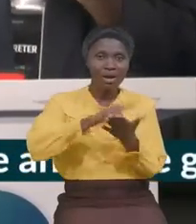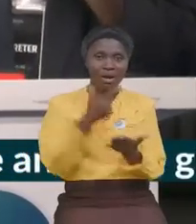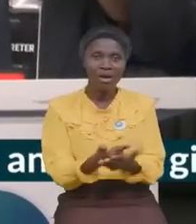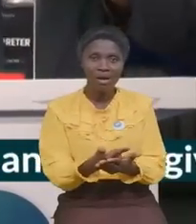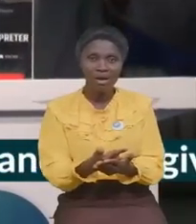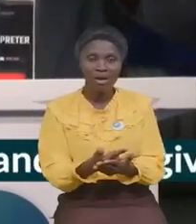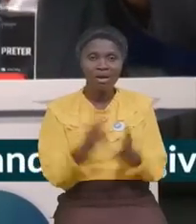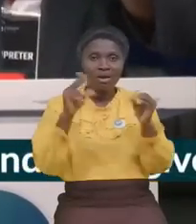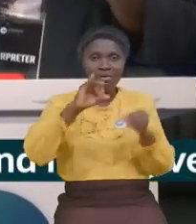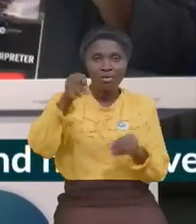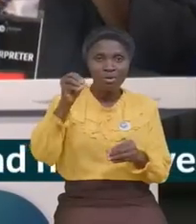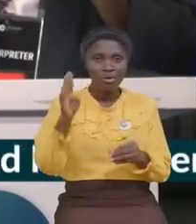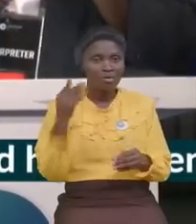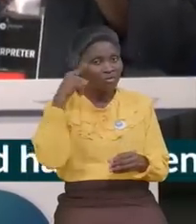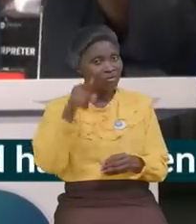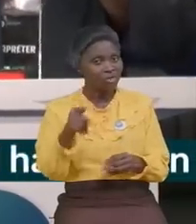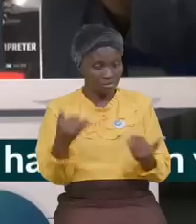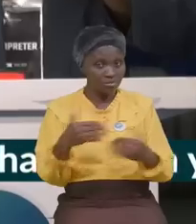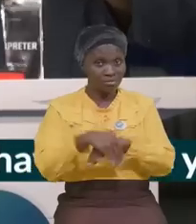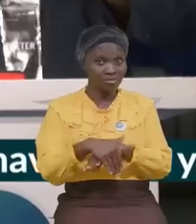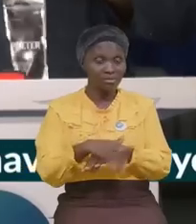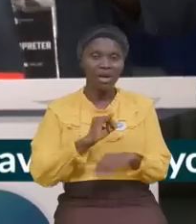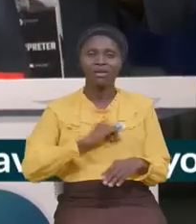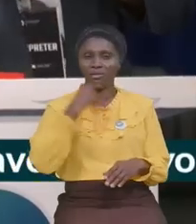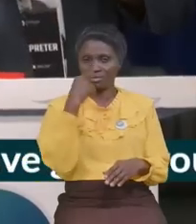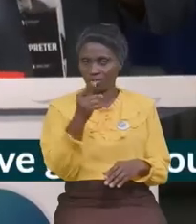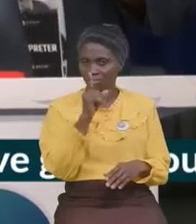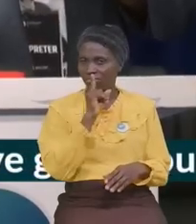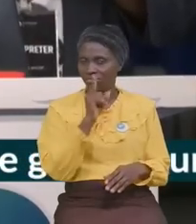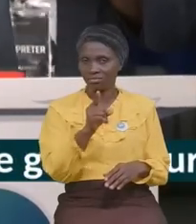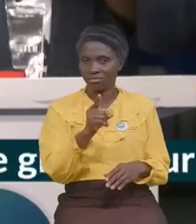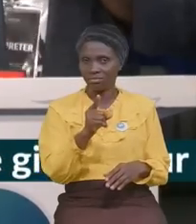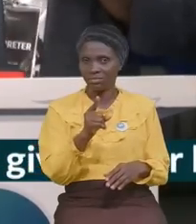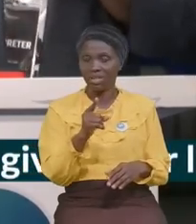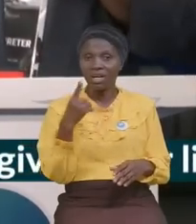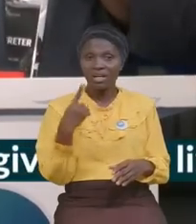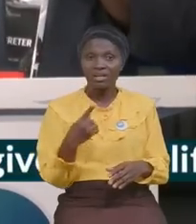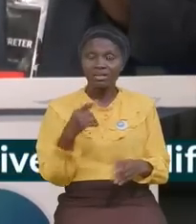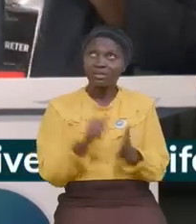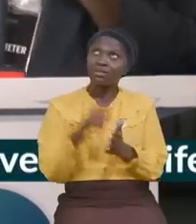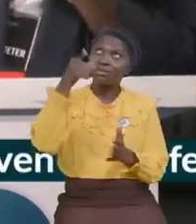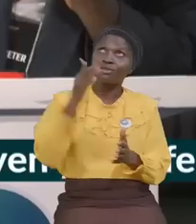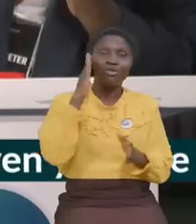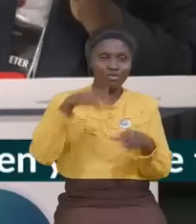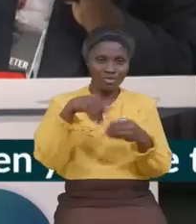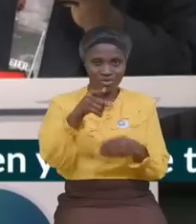you. Tonight, I'm telling you that God is going to give you a job.